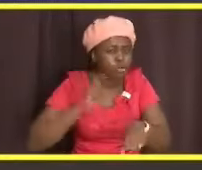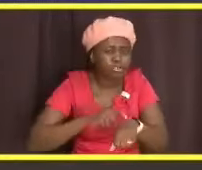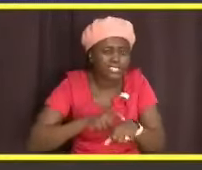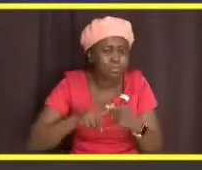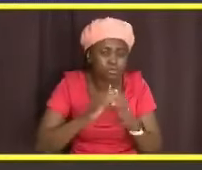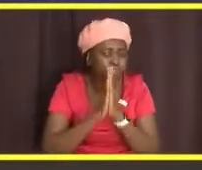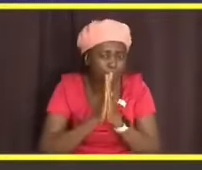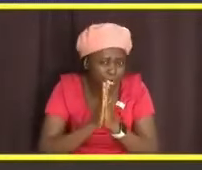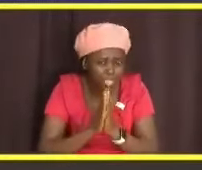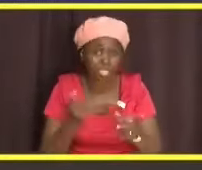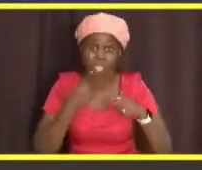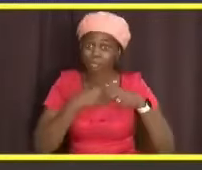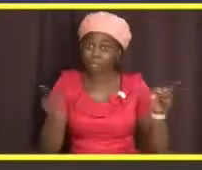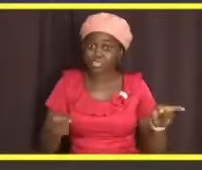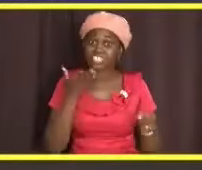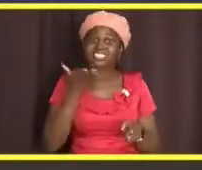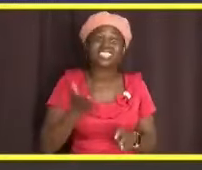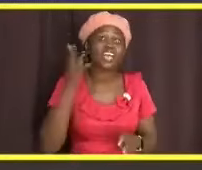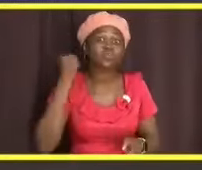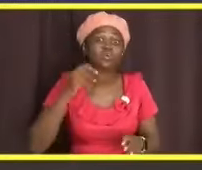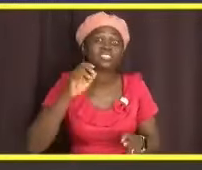But there was enough time to shout a name.